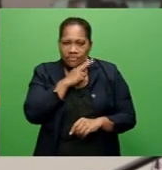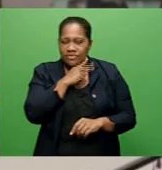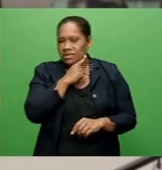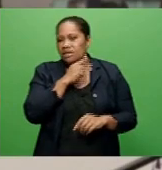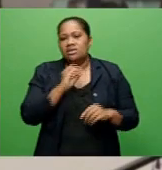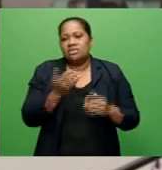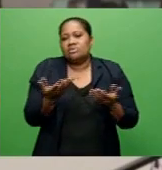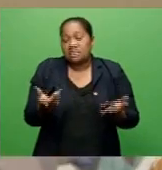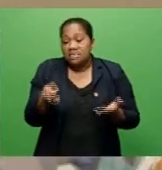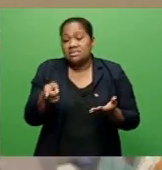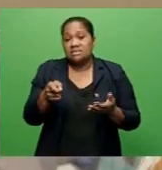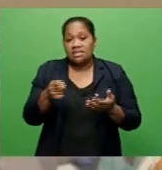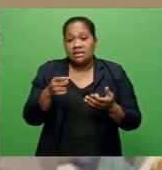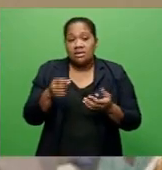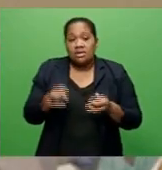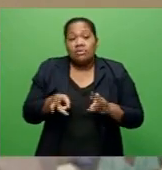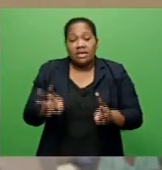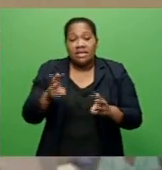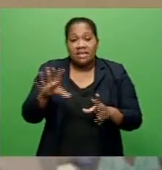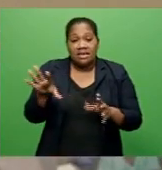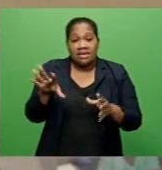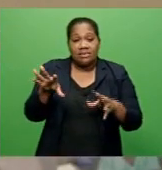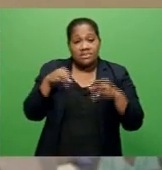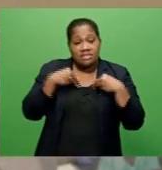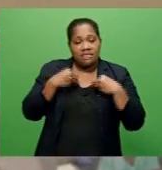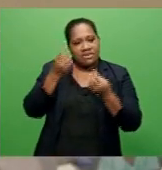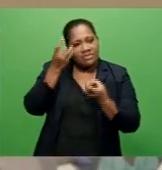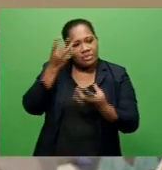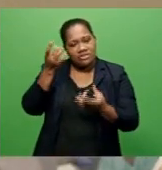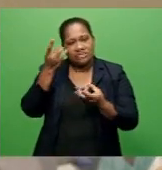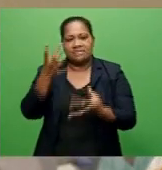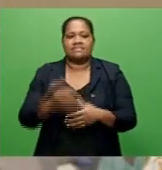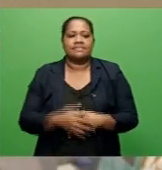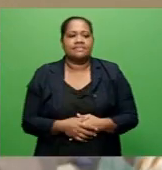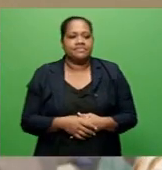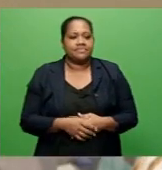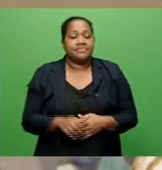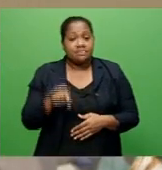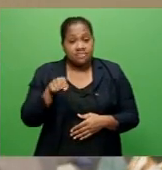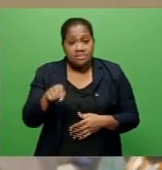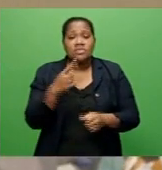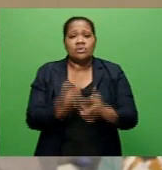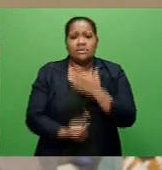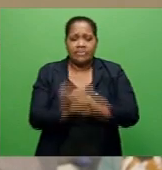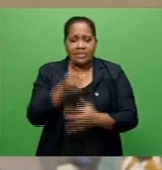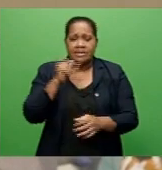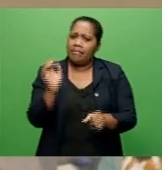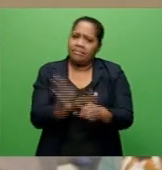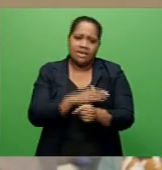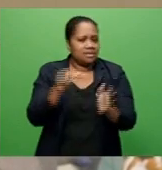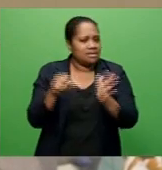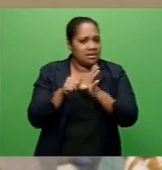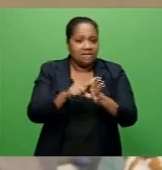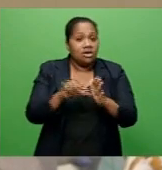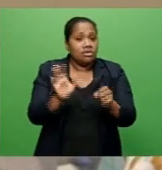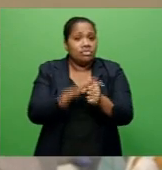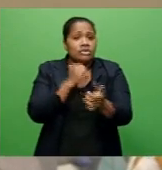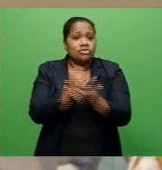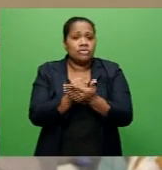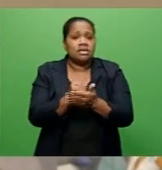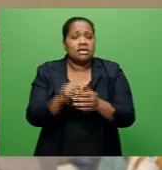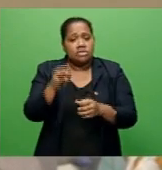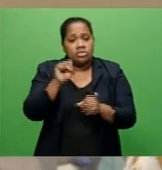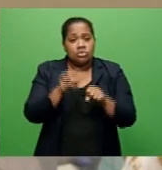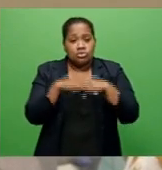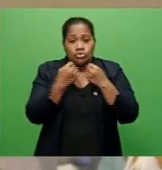source of information. And the existing tools at our disposal make it difficult to ensure that social media users from